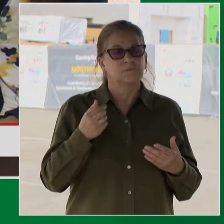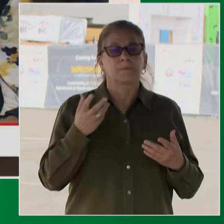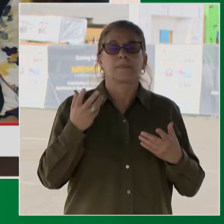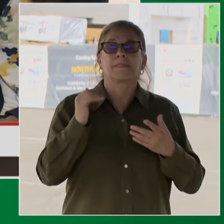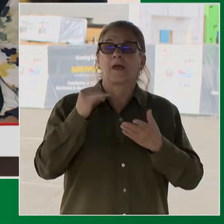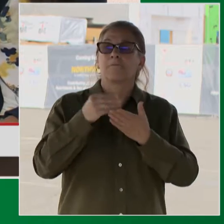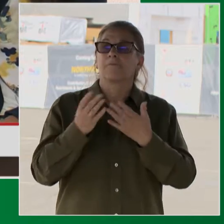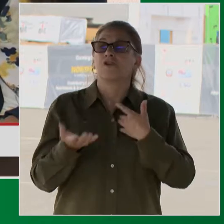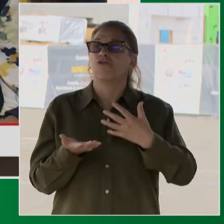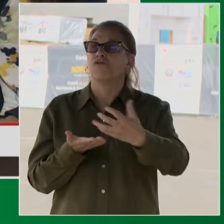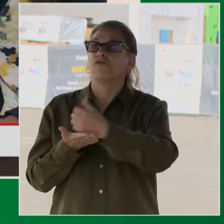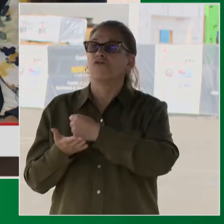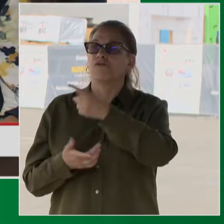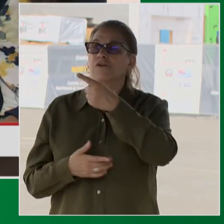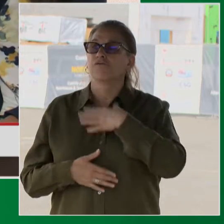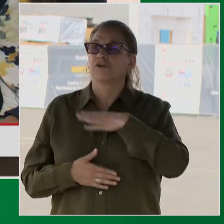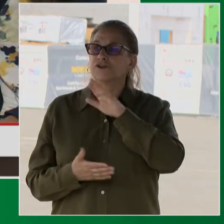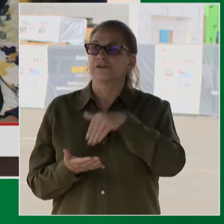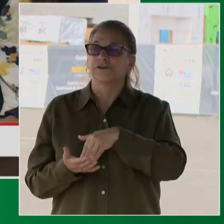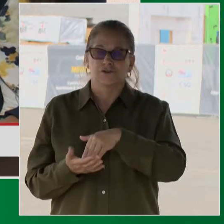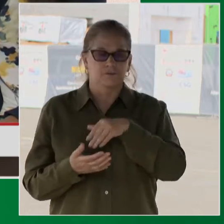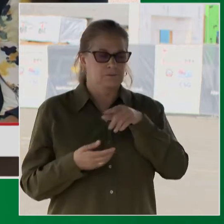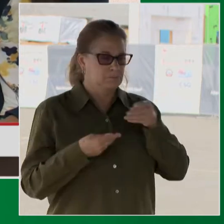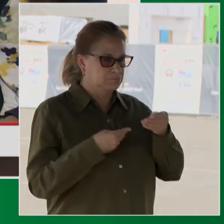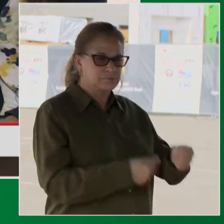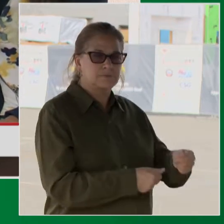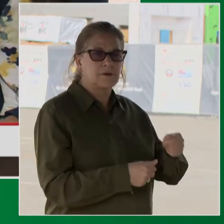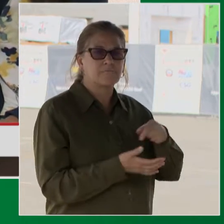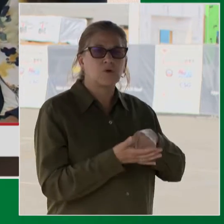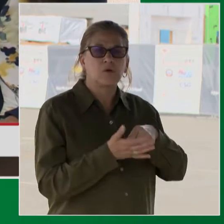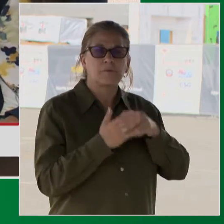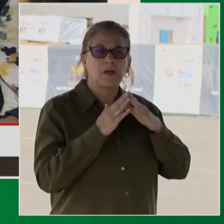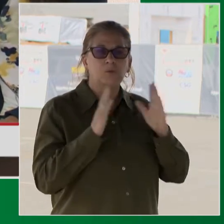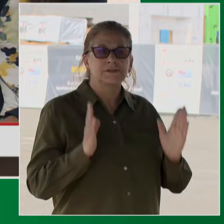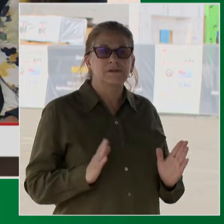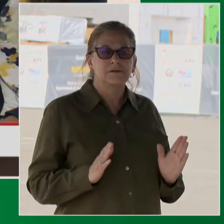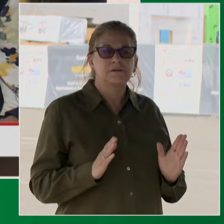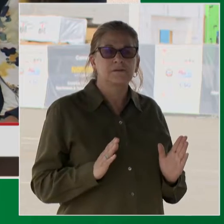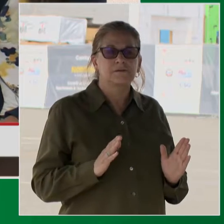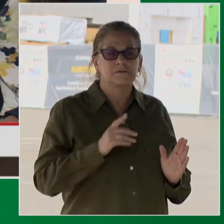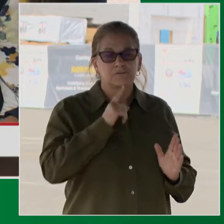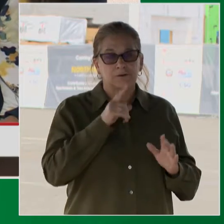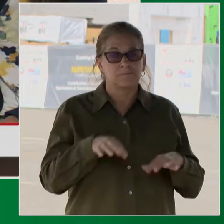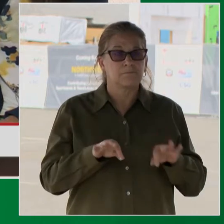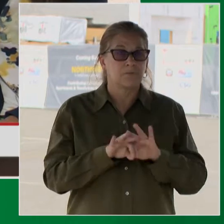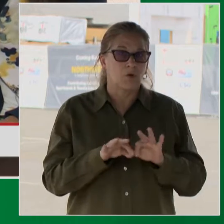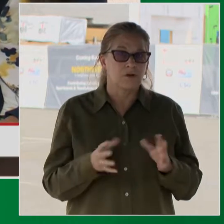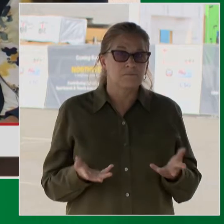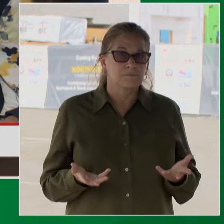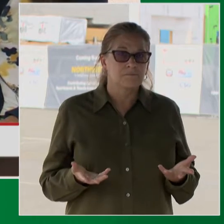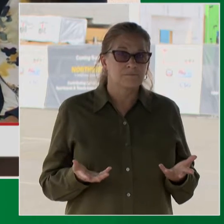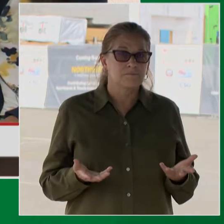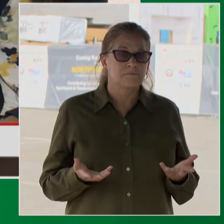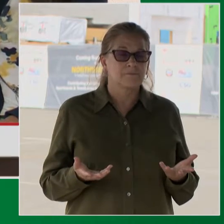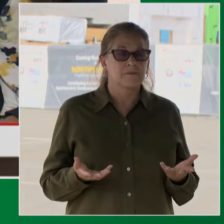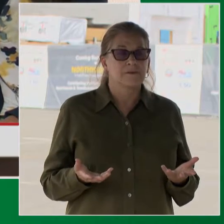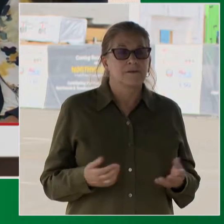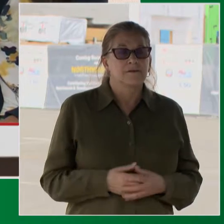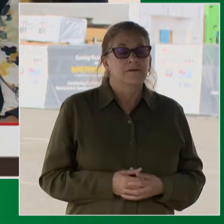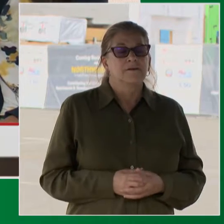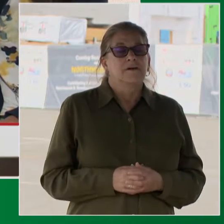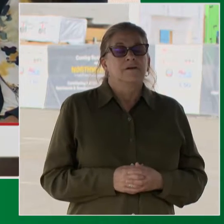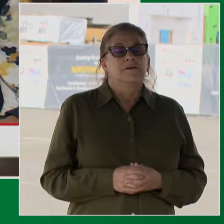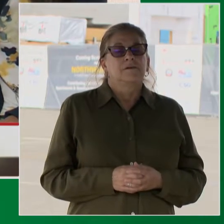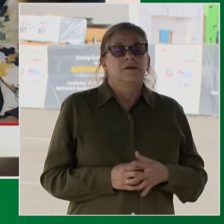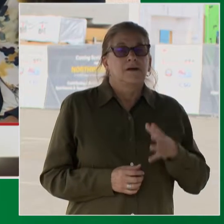not just for the jobs that are so important to make sure our residents have pathways to the middle class, but also the kind